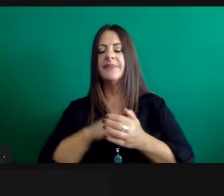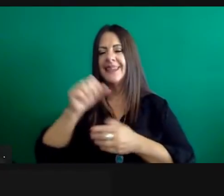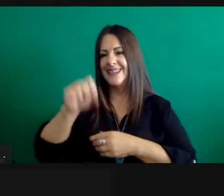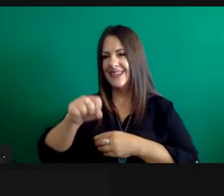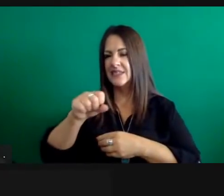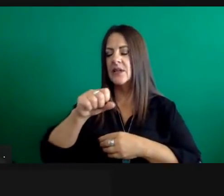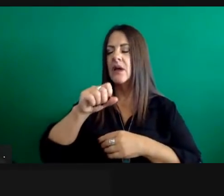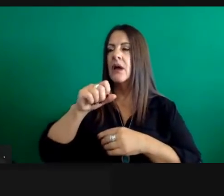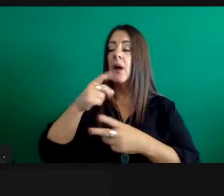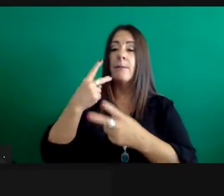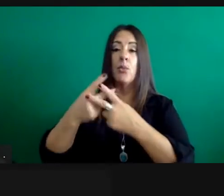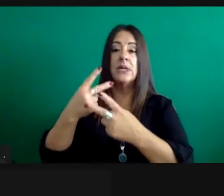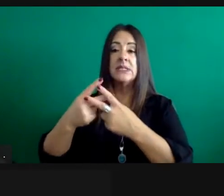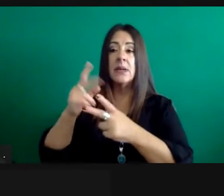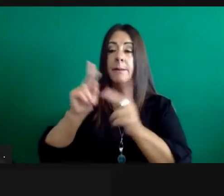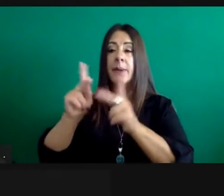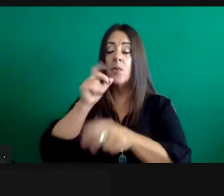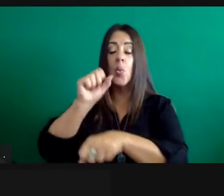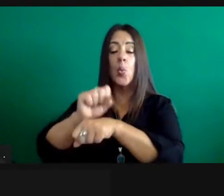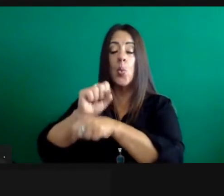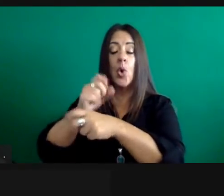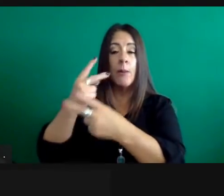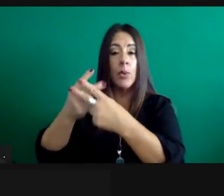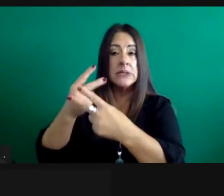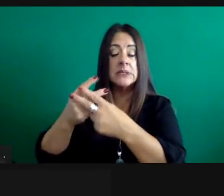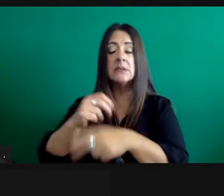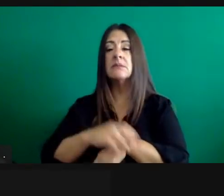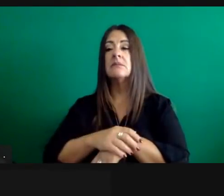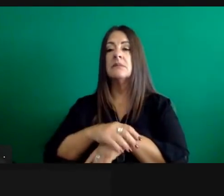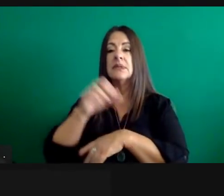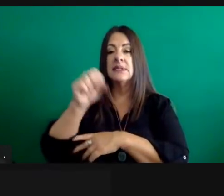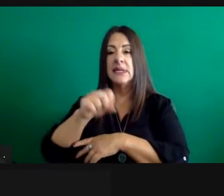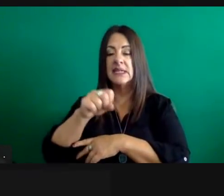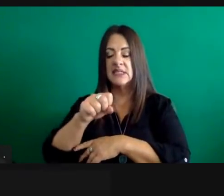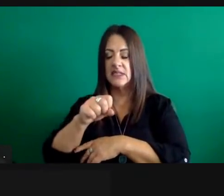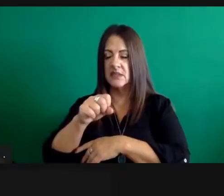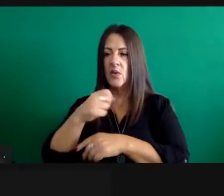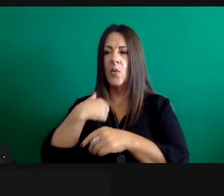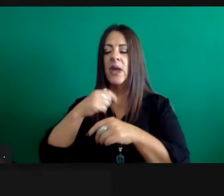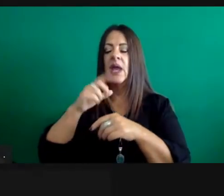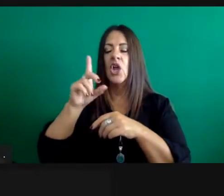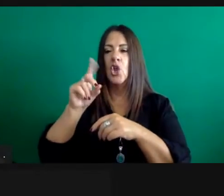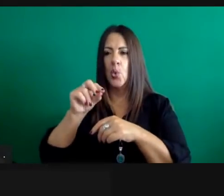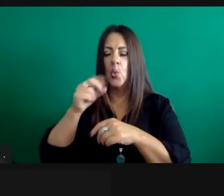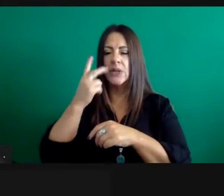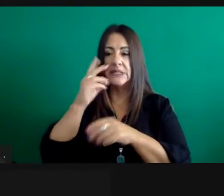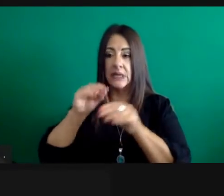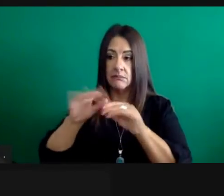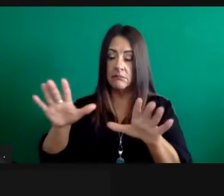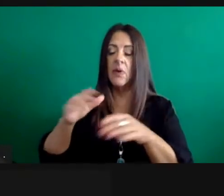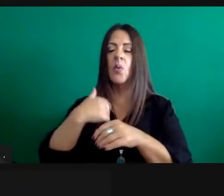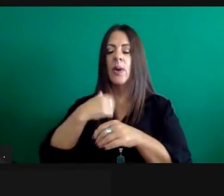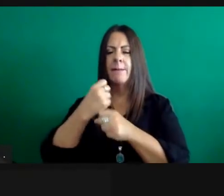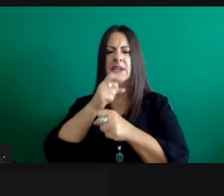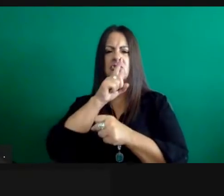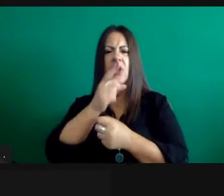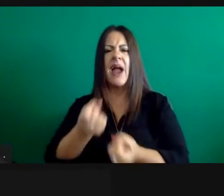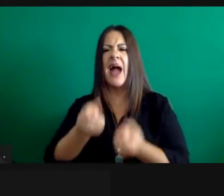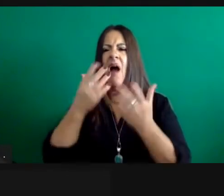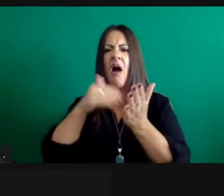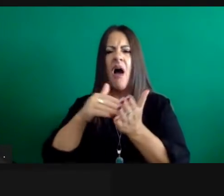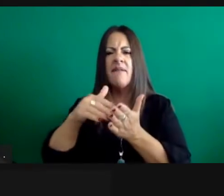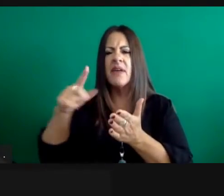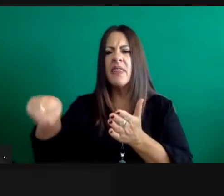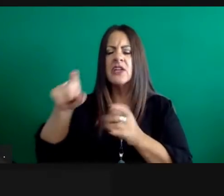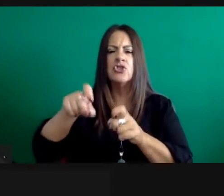certainly looking at the testing cadence as we do in all industries to determine what is the right level of testing, not just